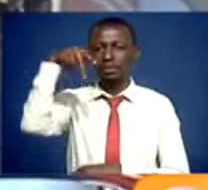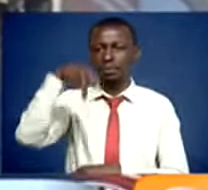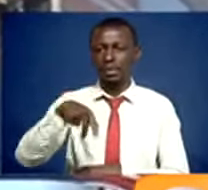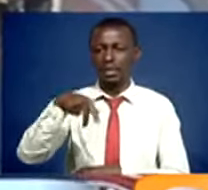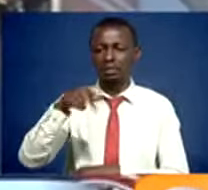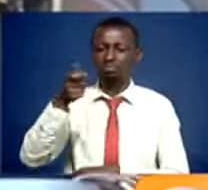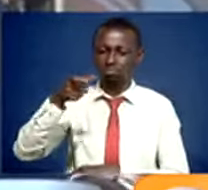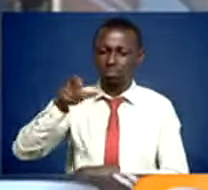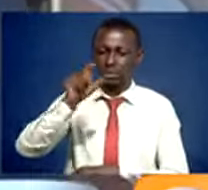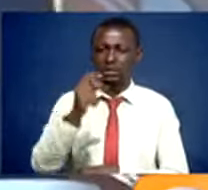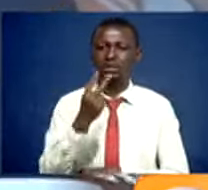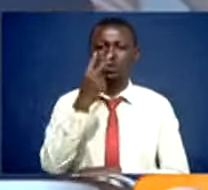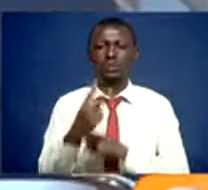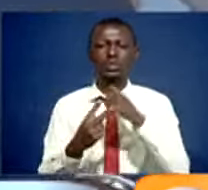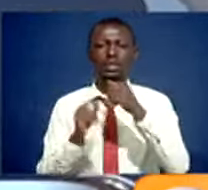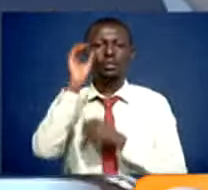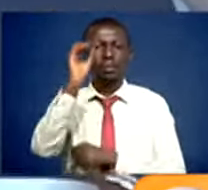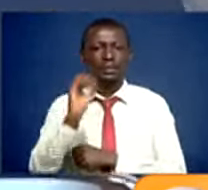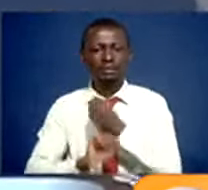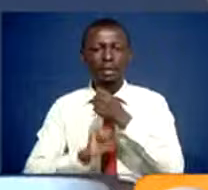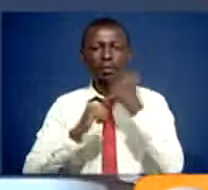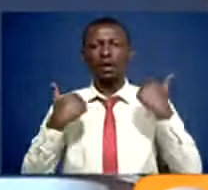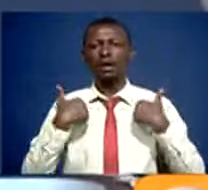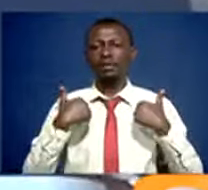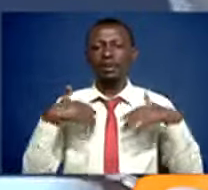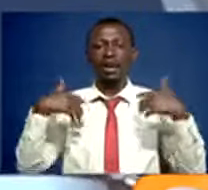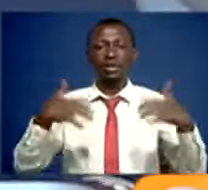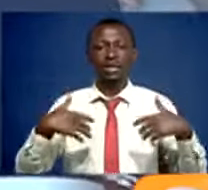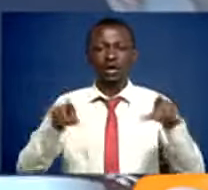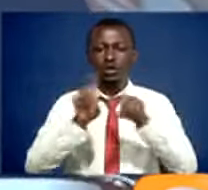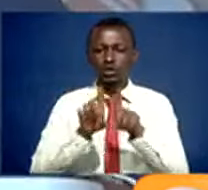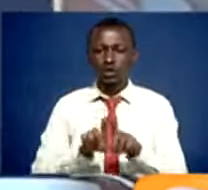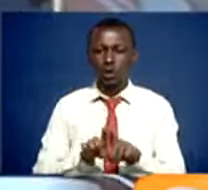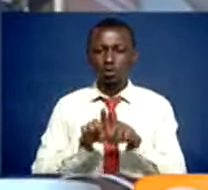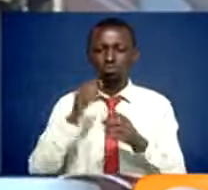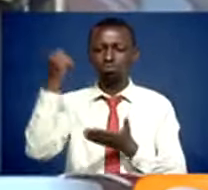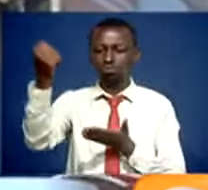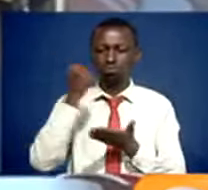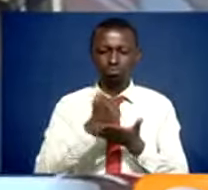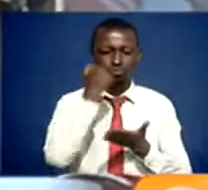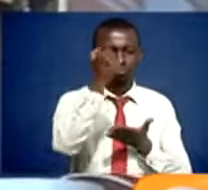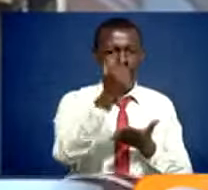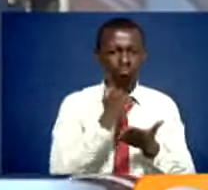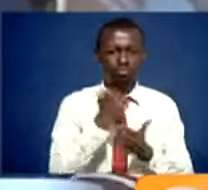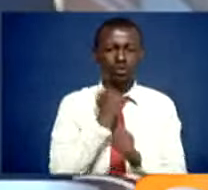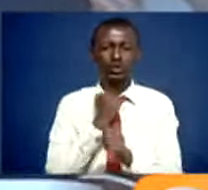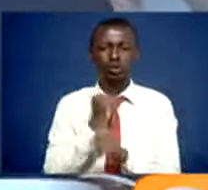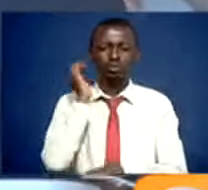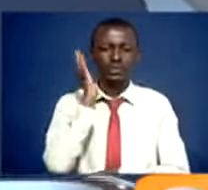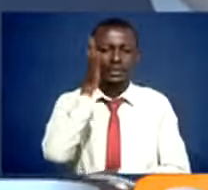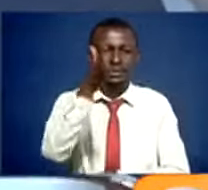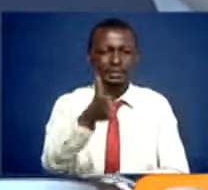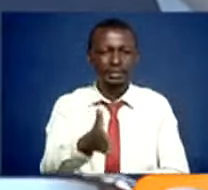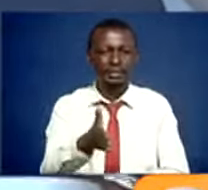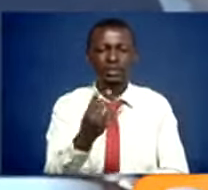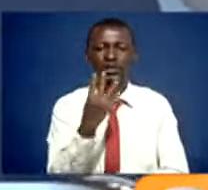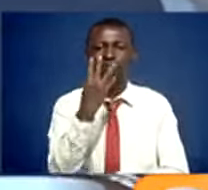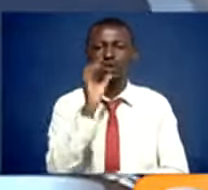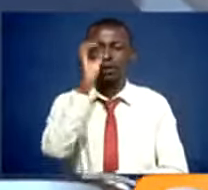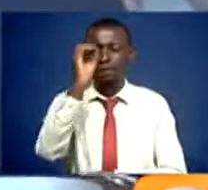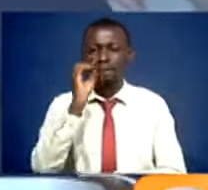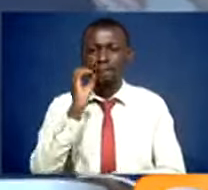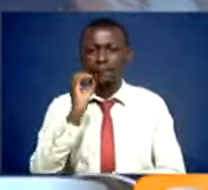further 27%. Agriculture also employs directly or otherwise an estimated